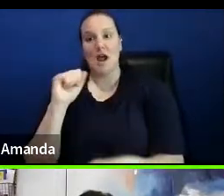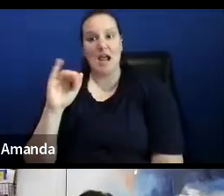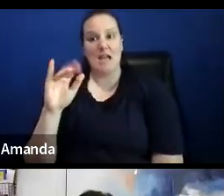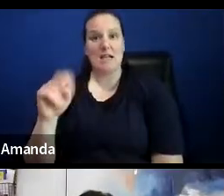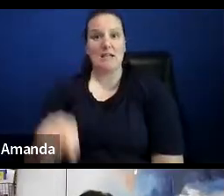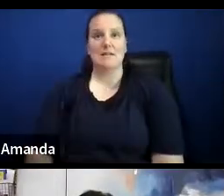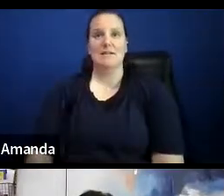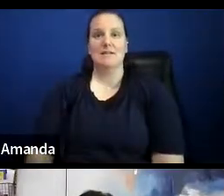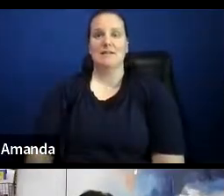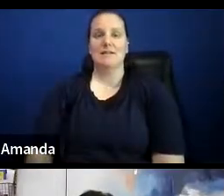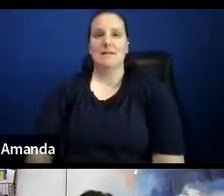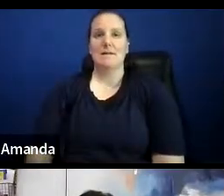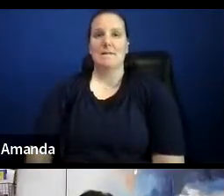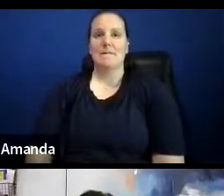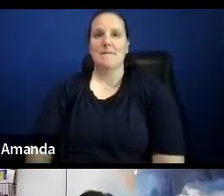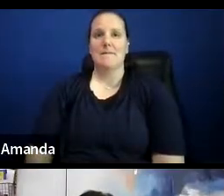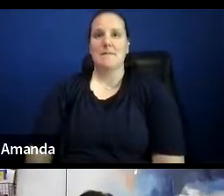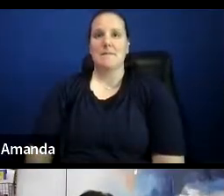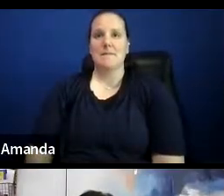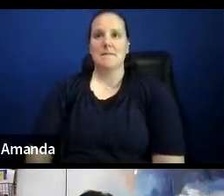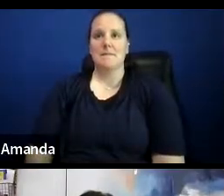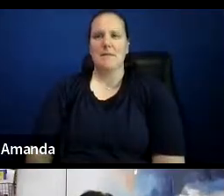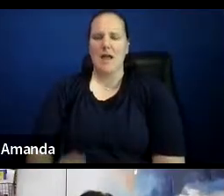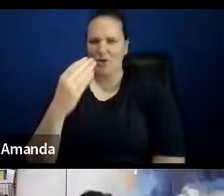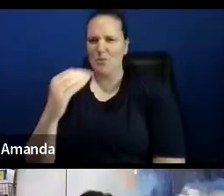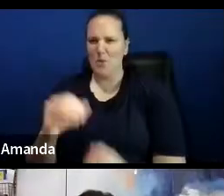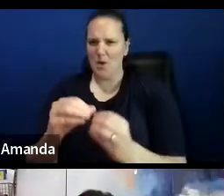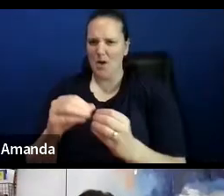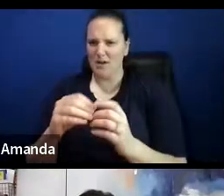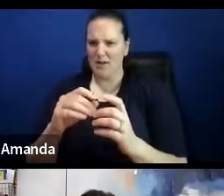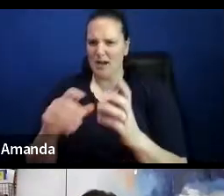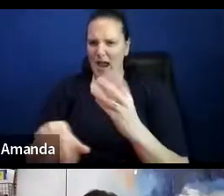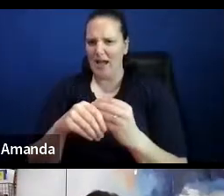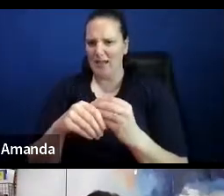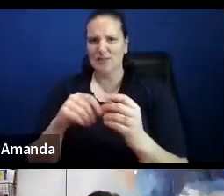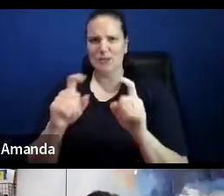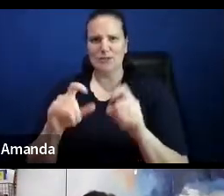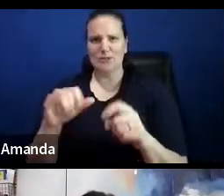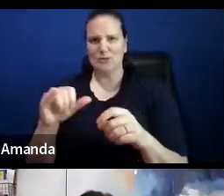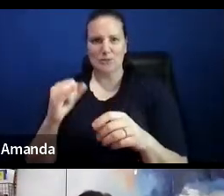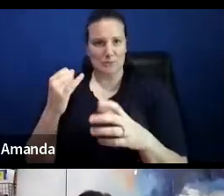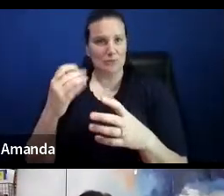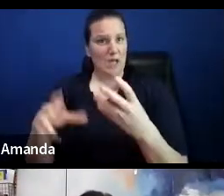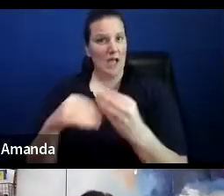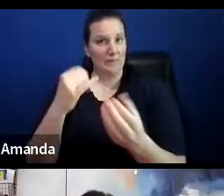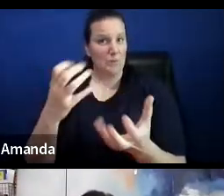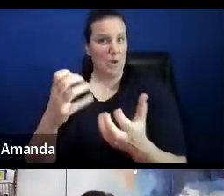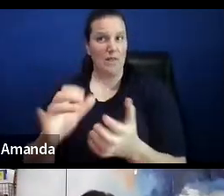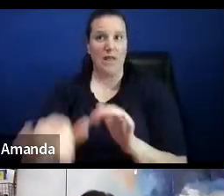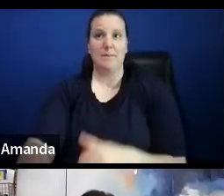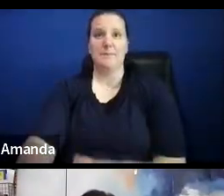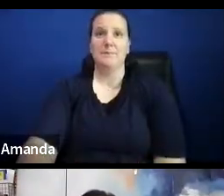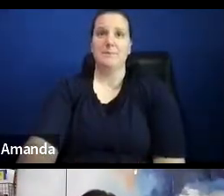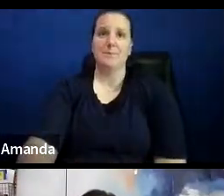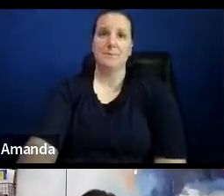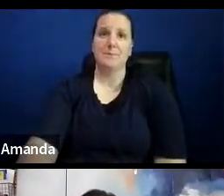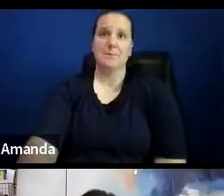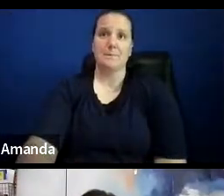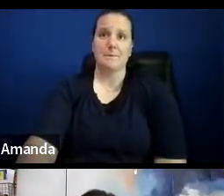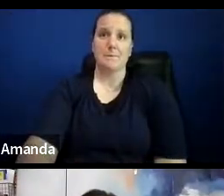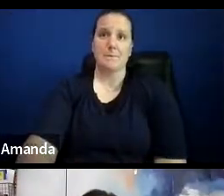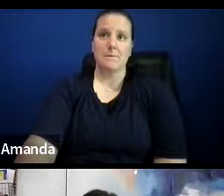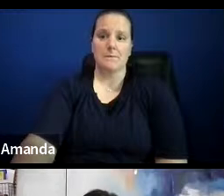And I know Shannon had some additional context to add as well, if Shannon wants to provide more context.